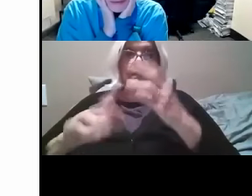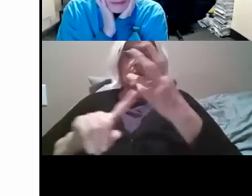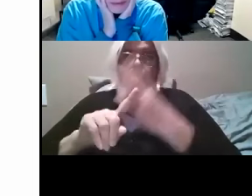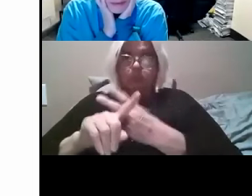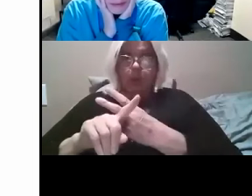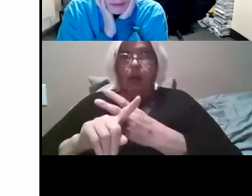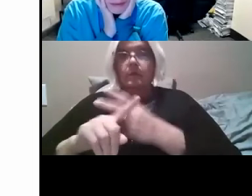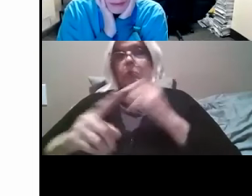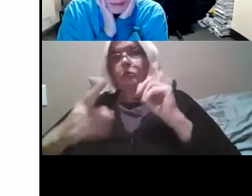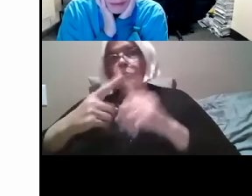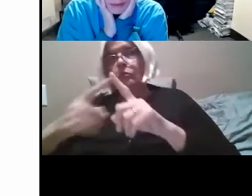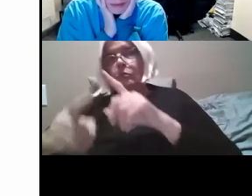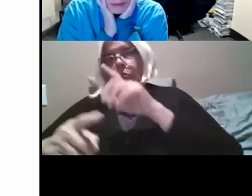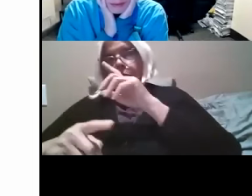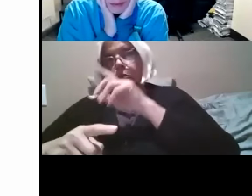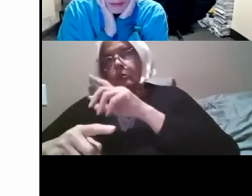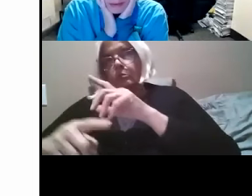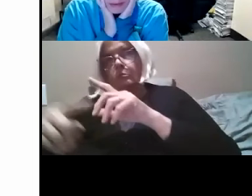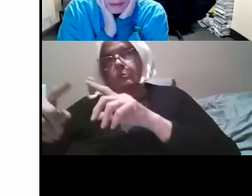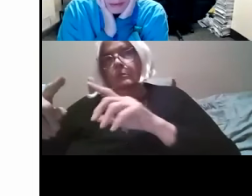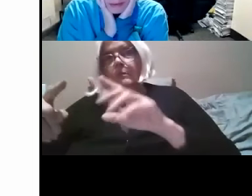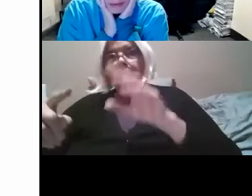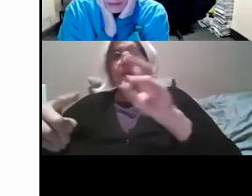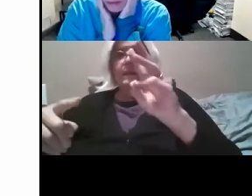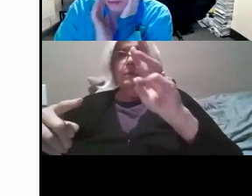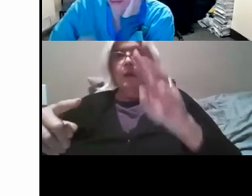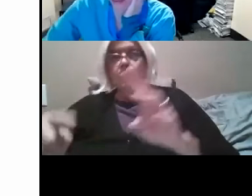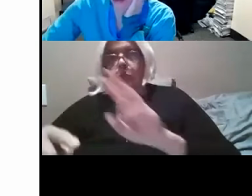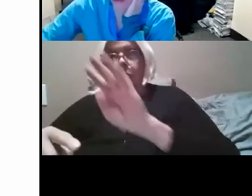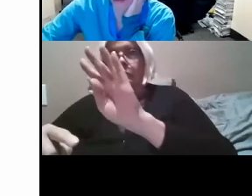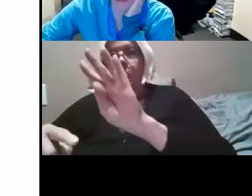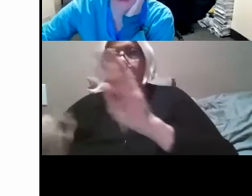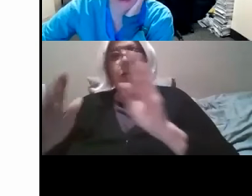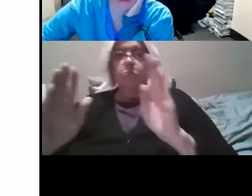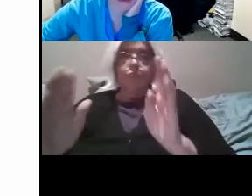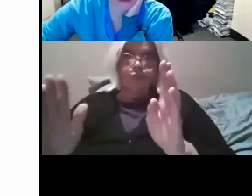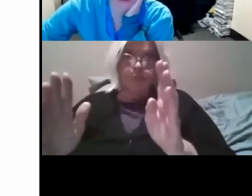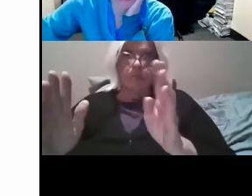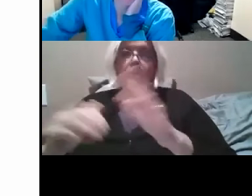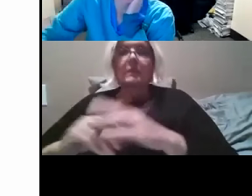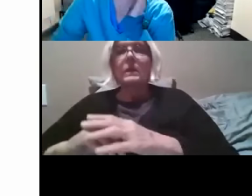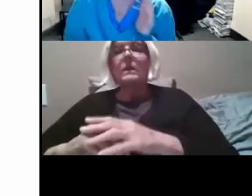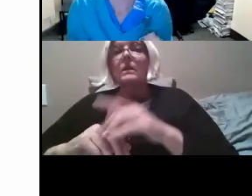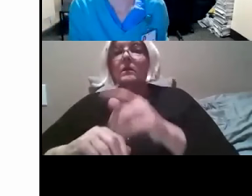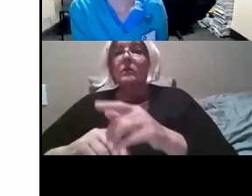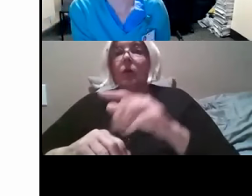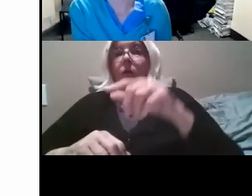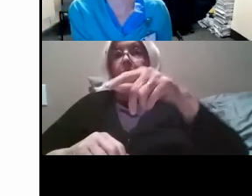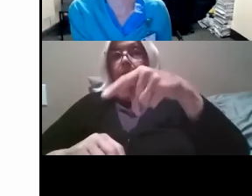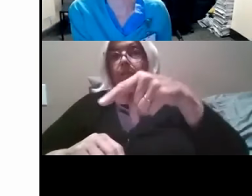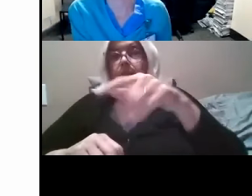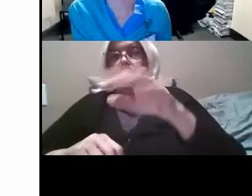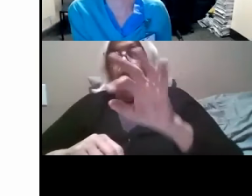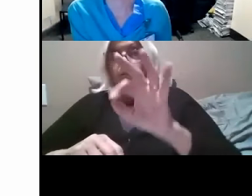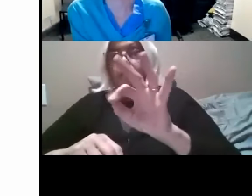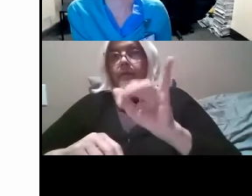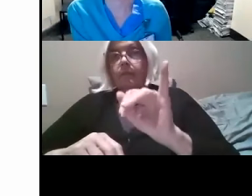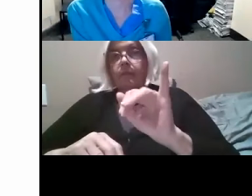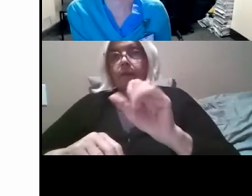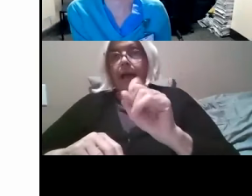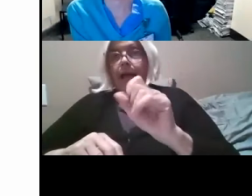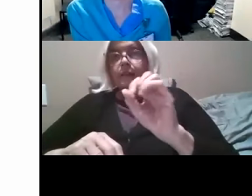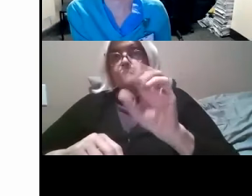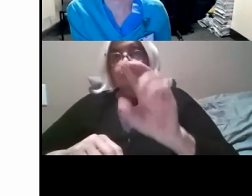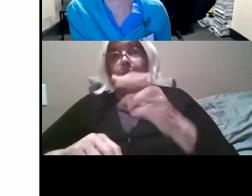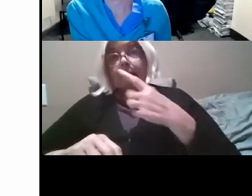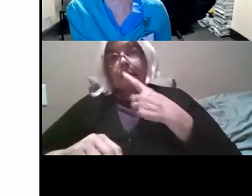end of December, that we might have more information about what the data looks like for them and when can